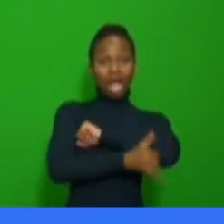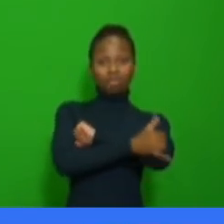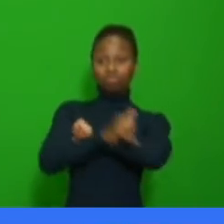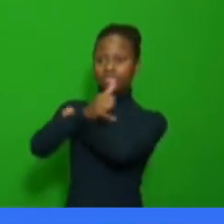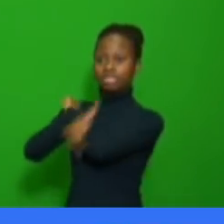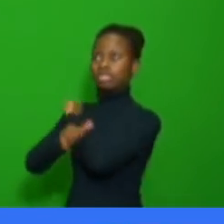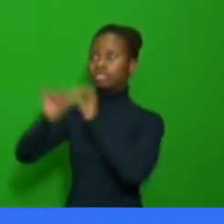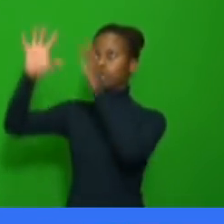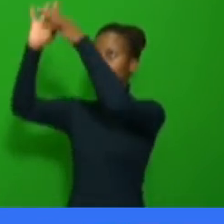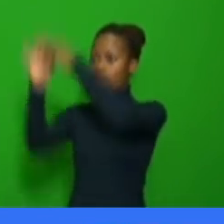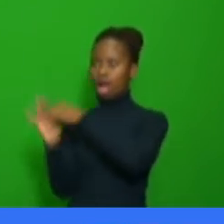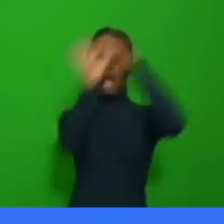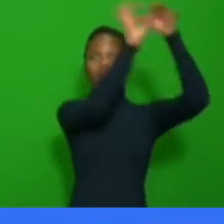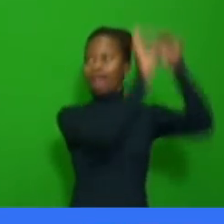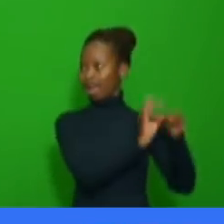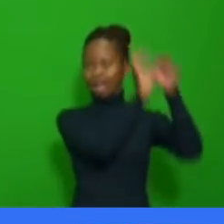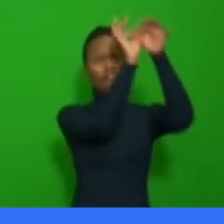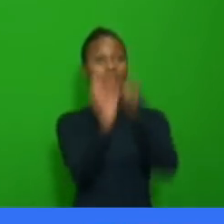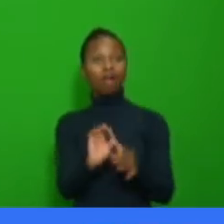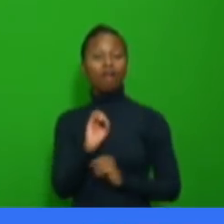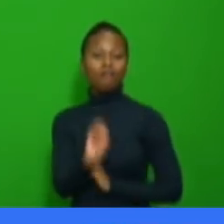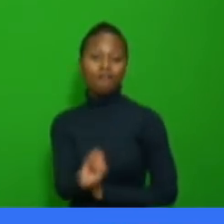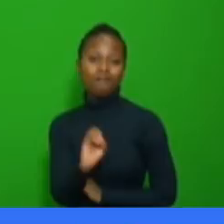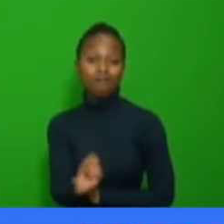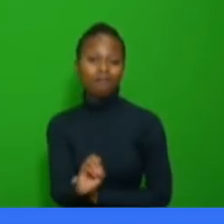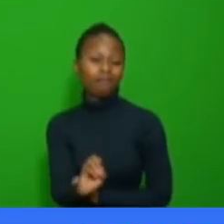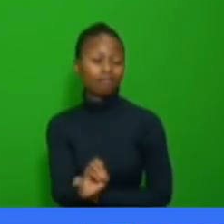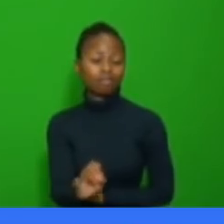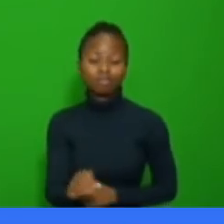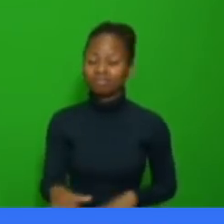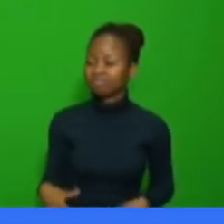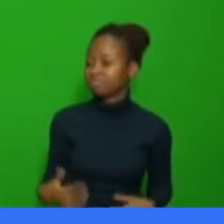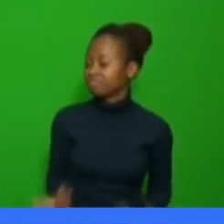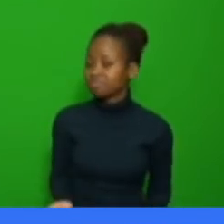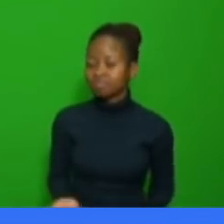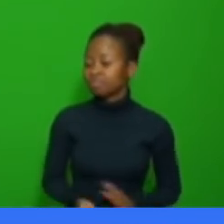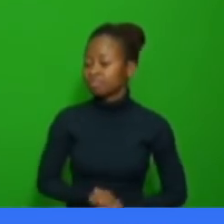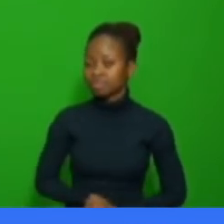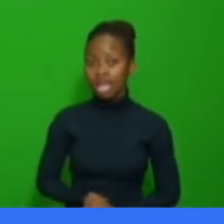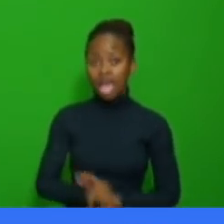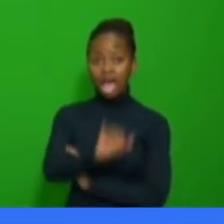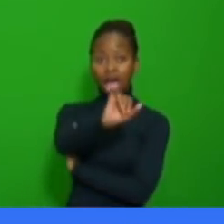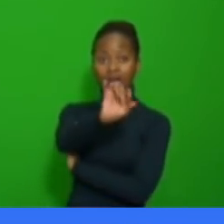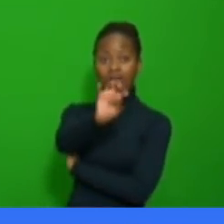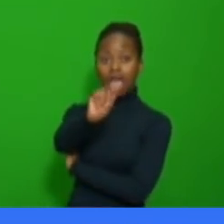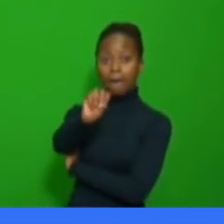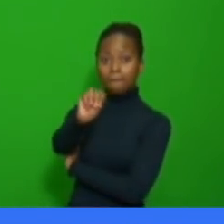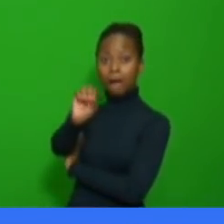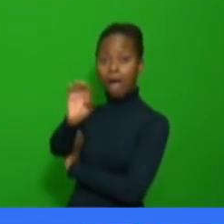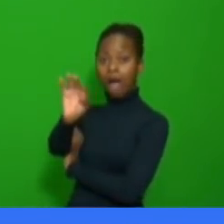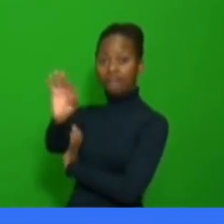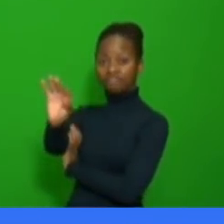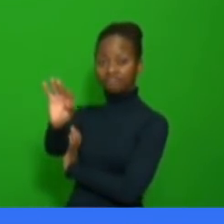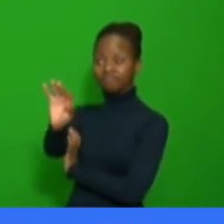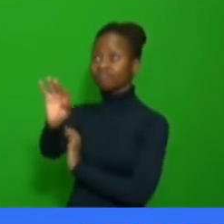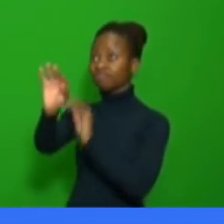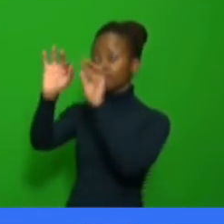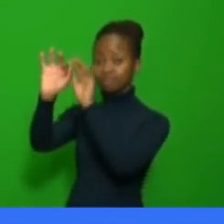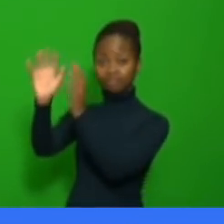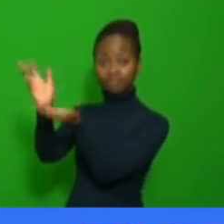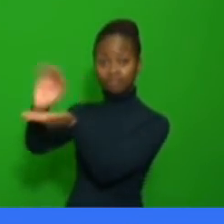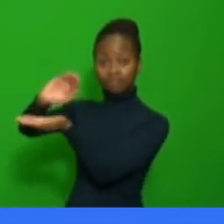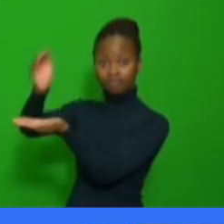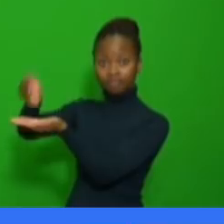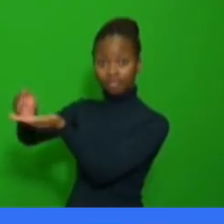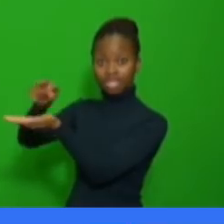globe. And as such, the IMF made this work, which